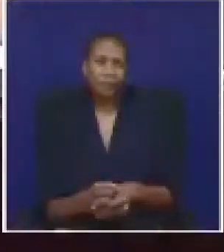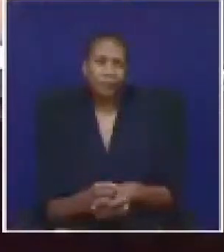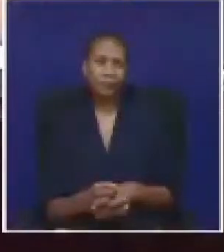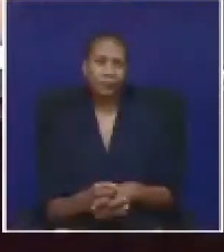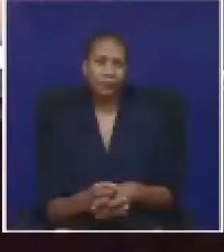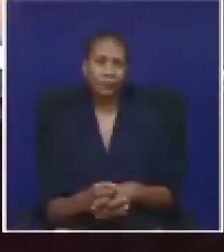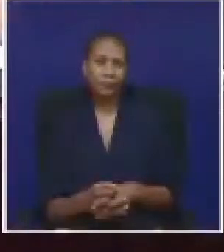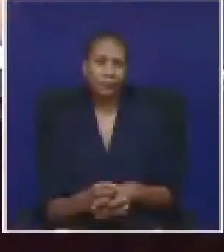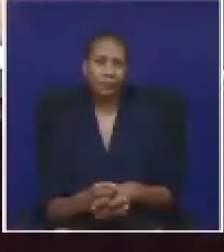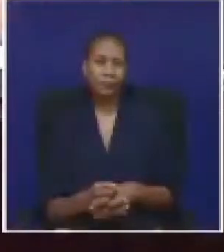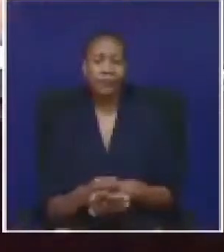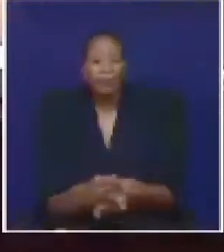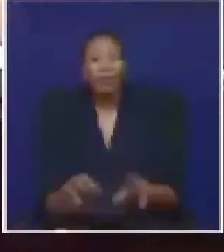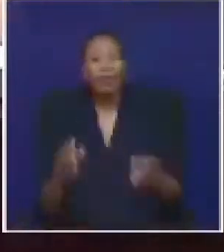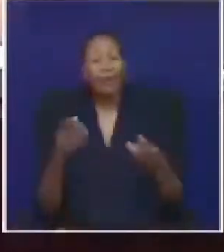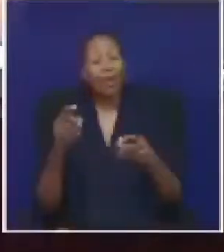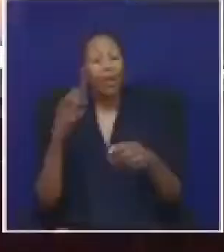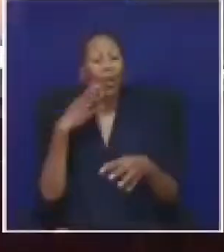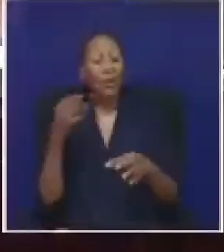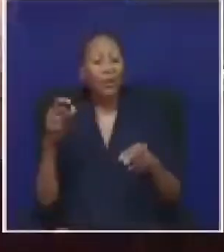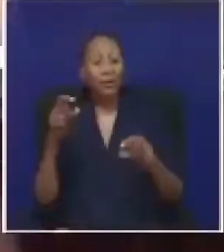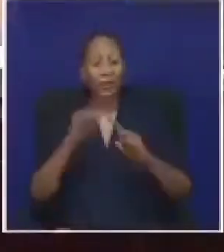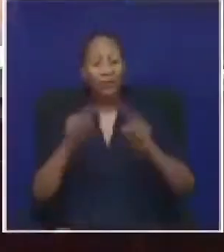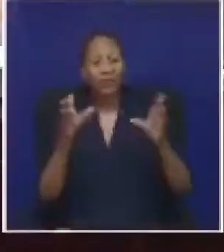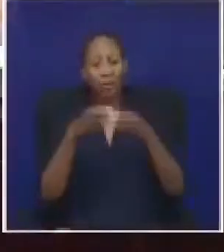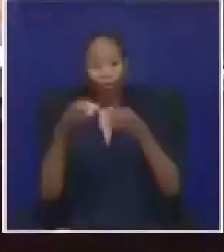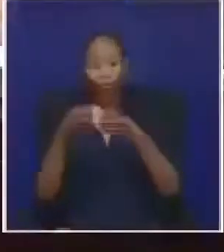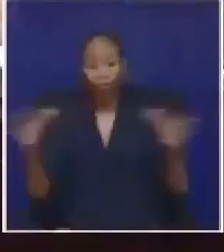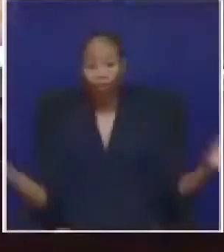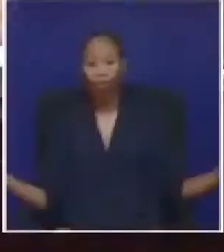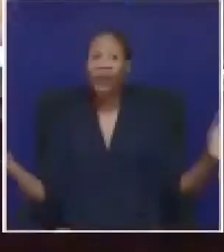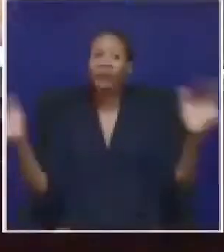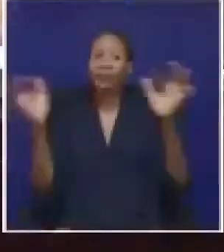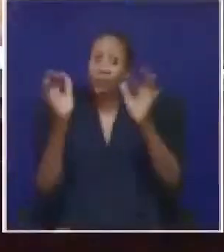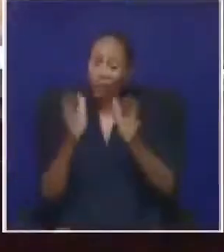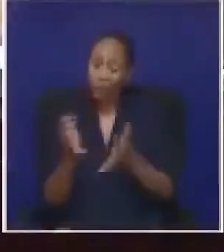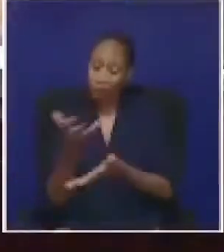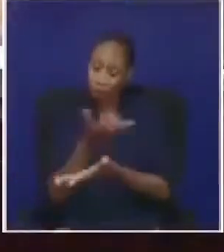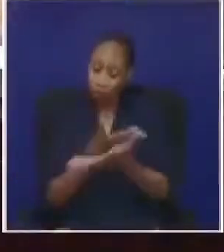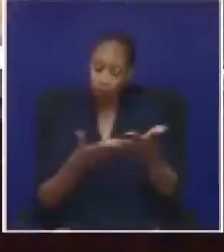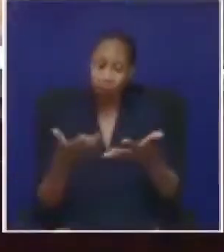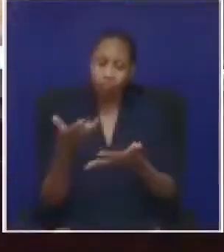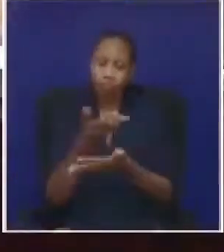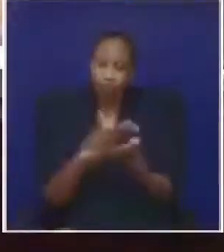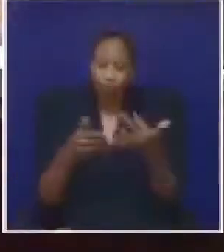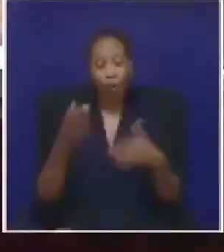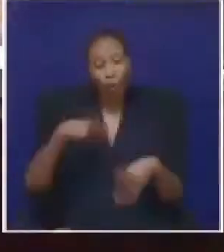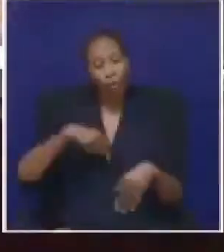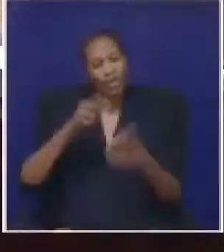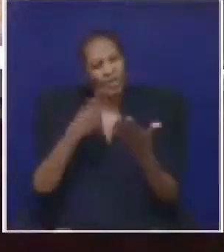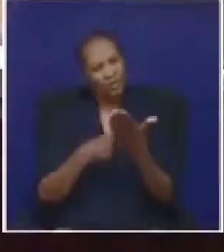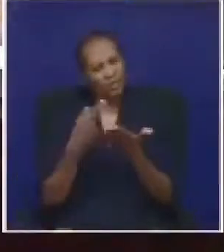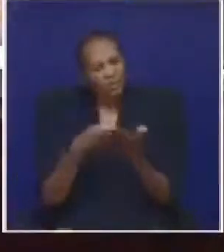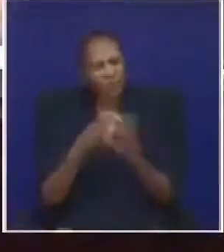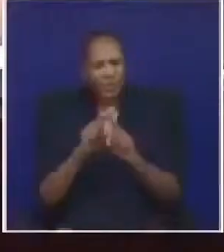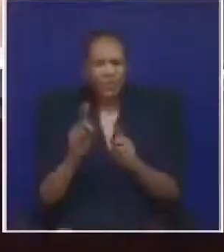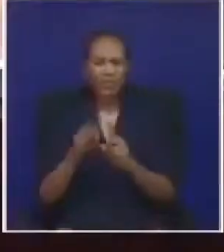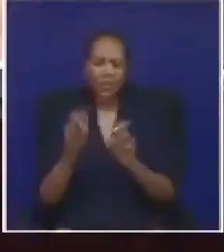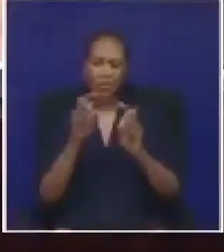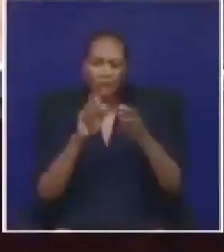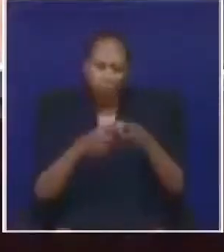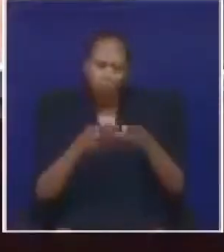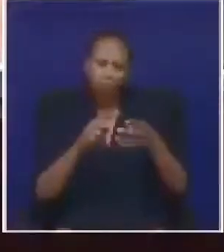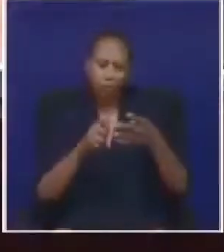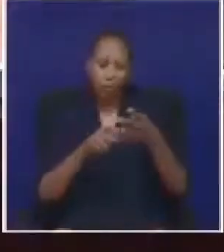that at the retreat, the terms of reference of the clearinghouse mechanism were ratified